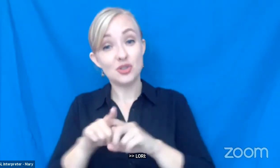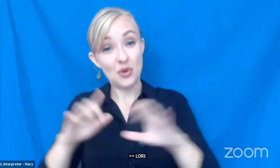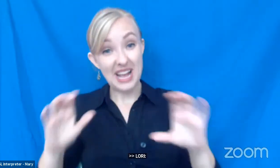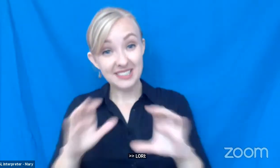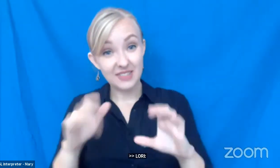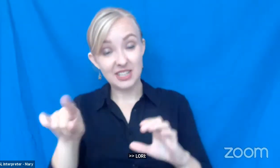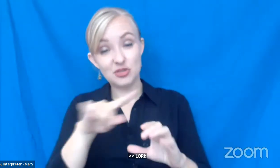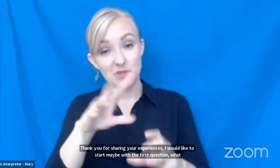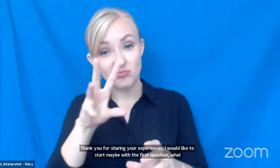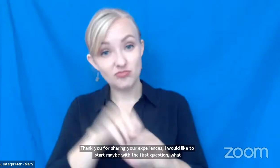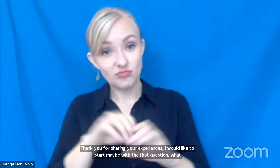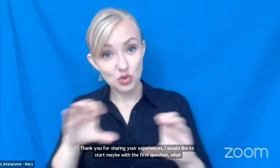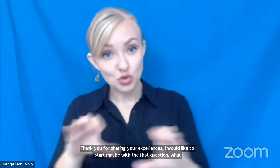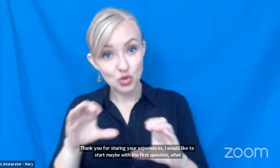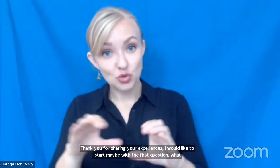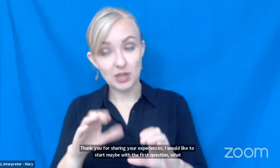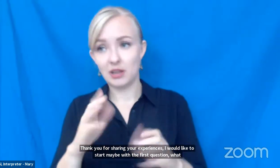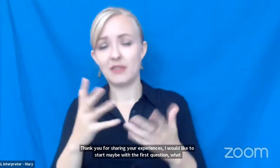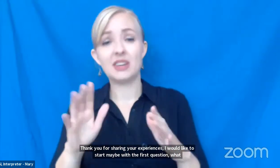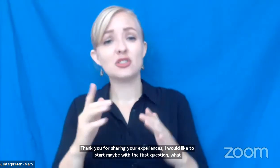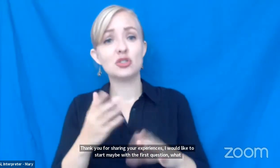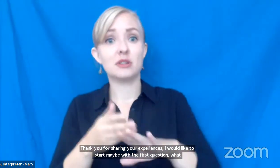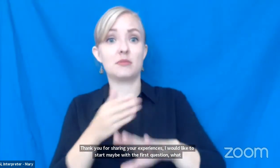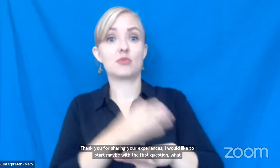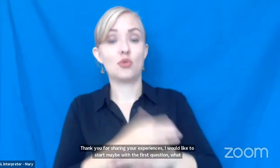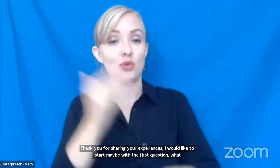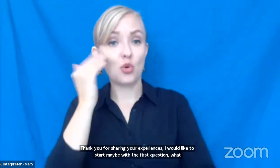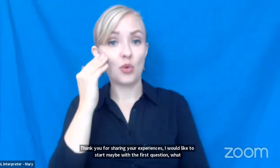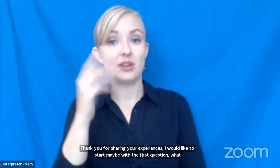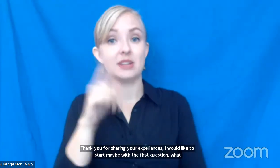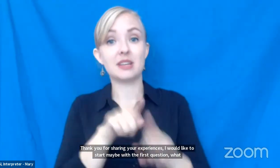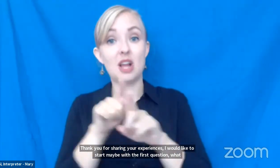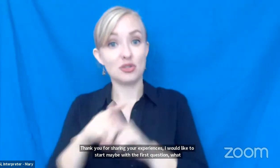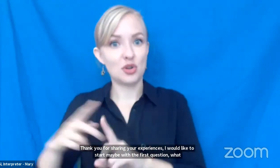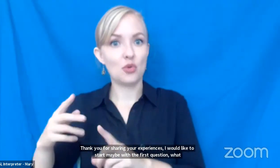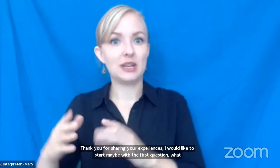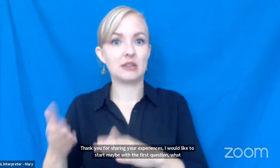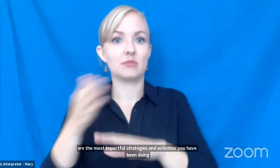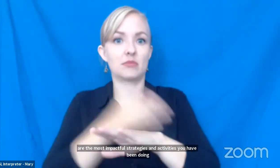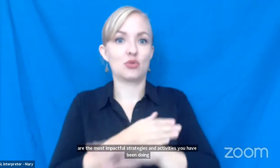you've been doing that have increased awareness of and applications for the